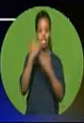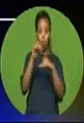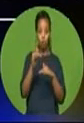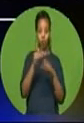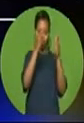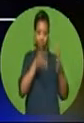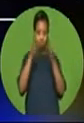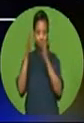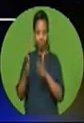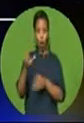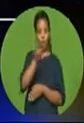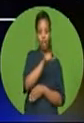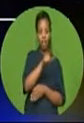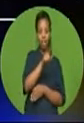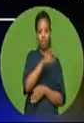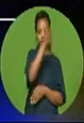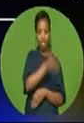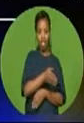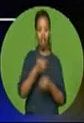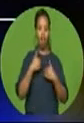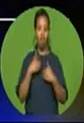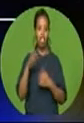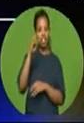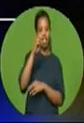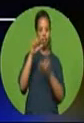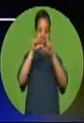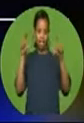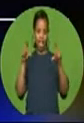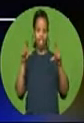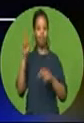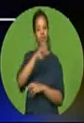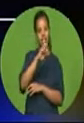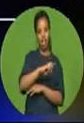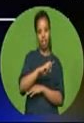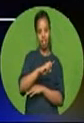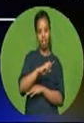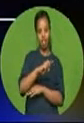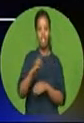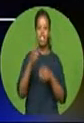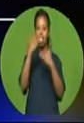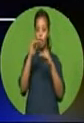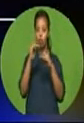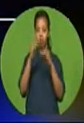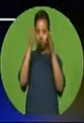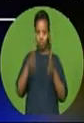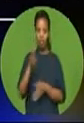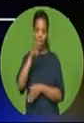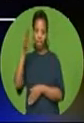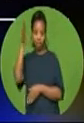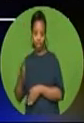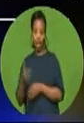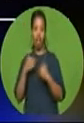on the left-hand side has the heading debt. The amount column on the right-hand